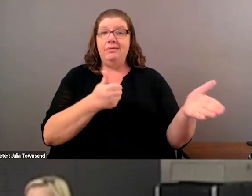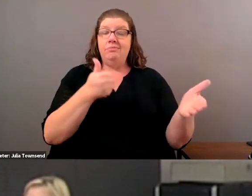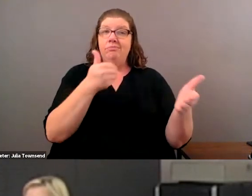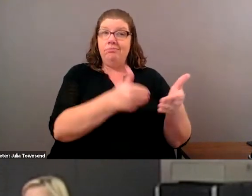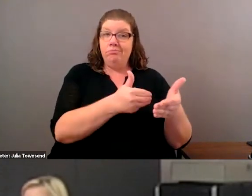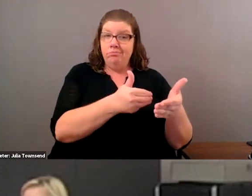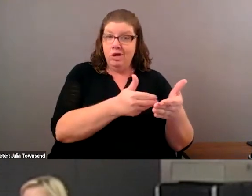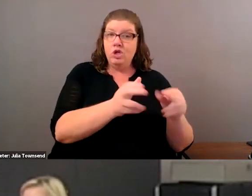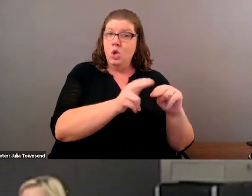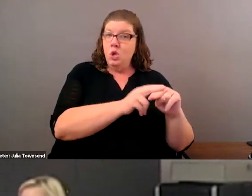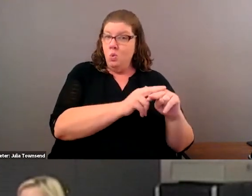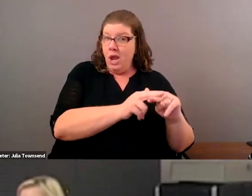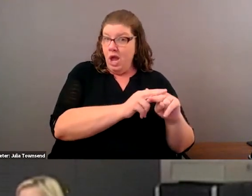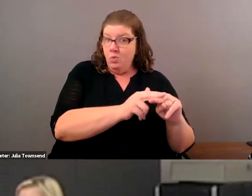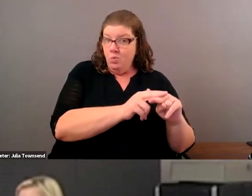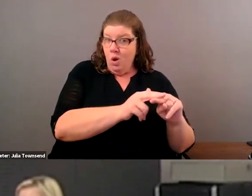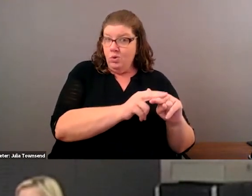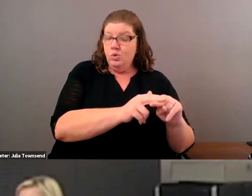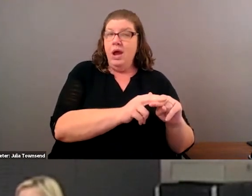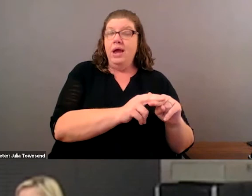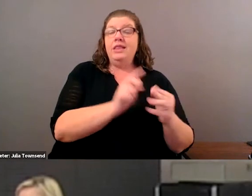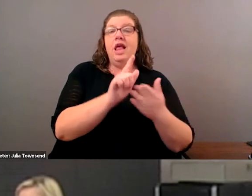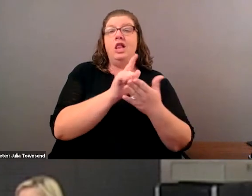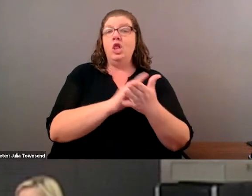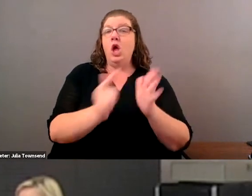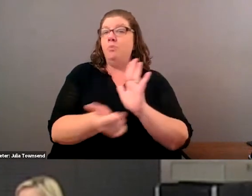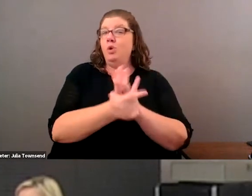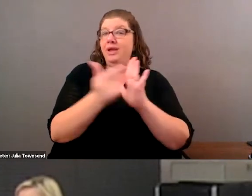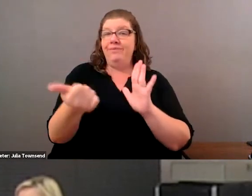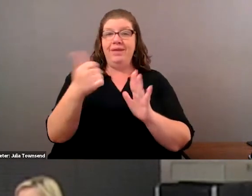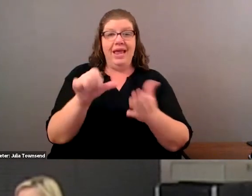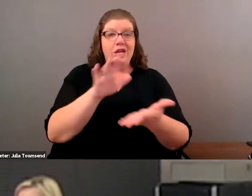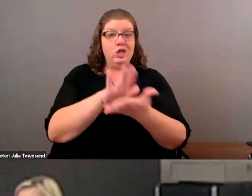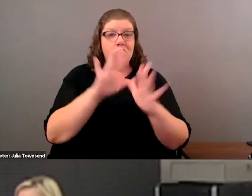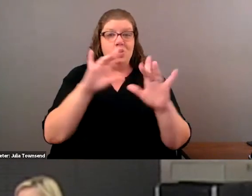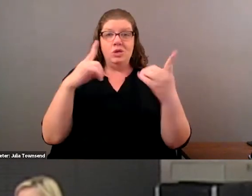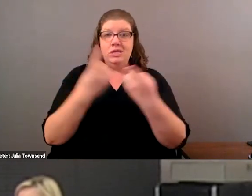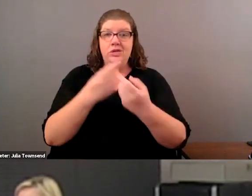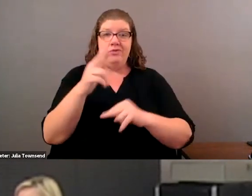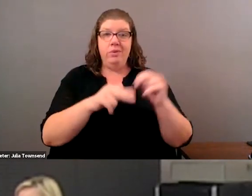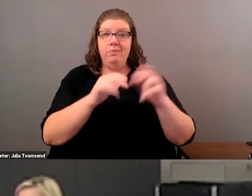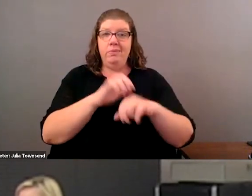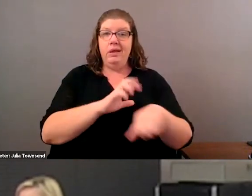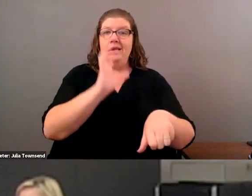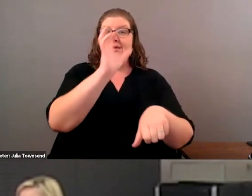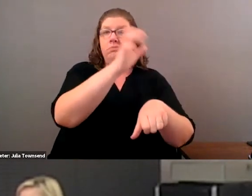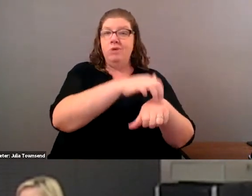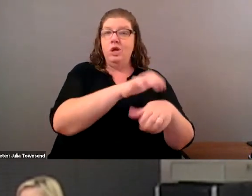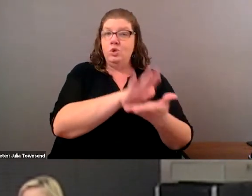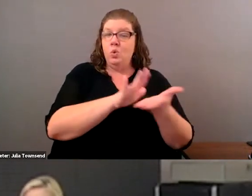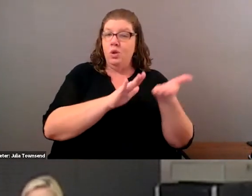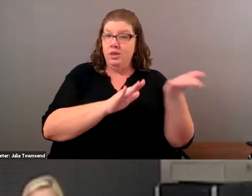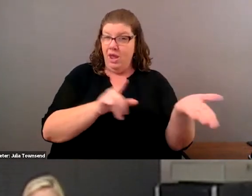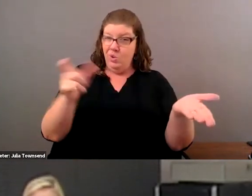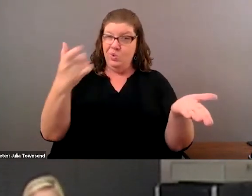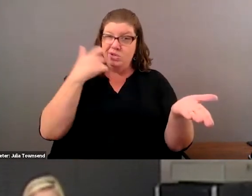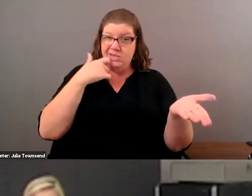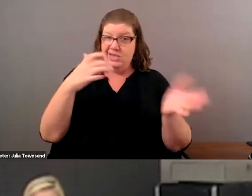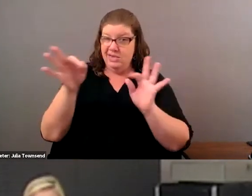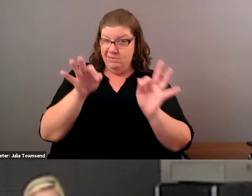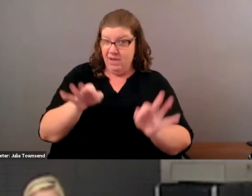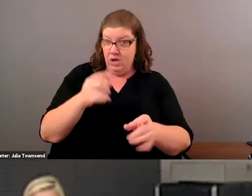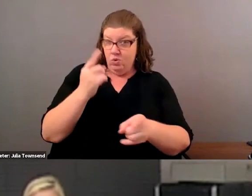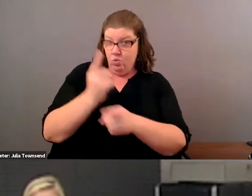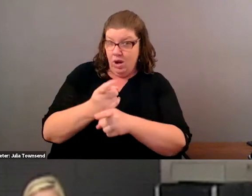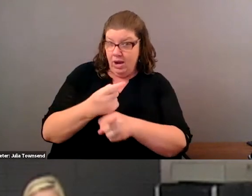to the railroad tracks, the law prohibits any school district from building another school. That's what you just explained,